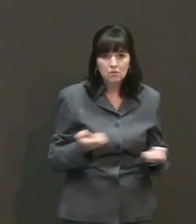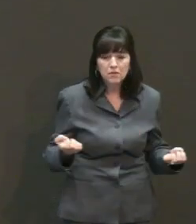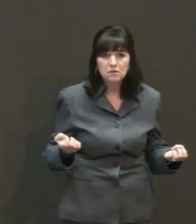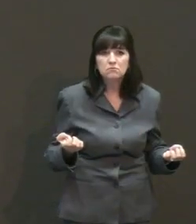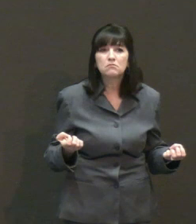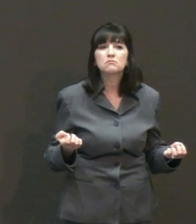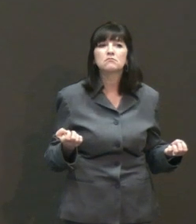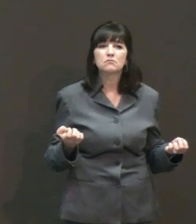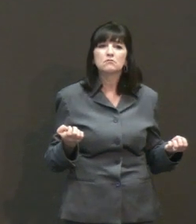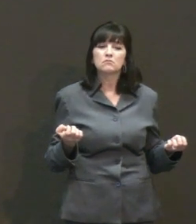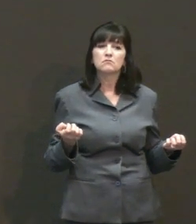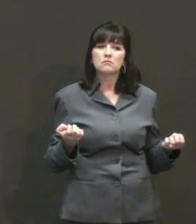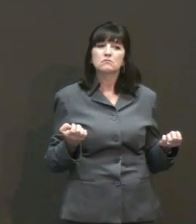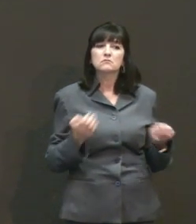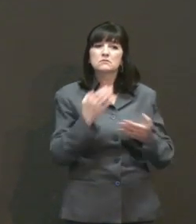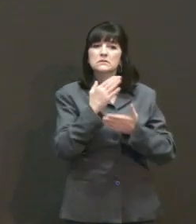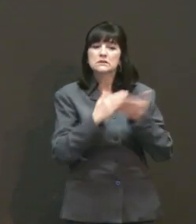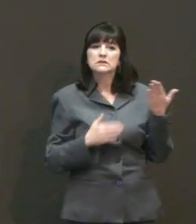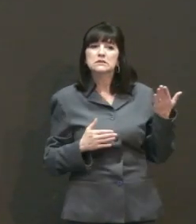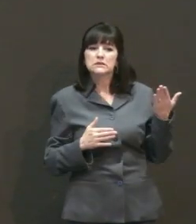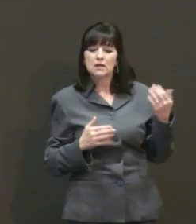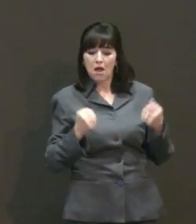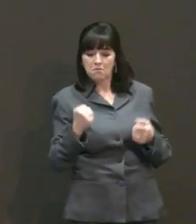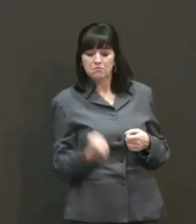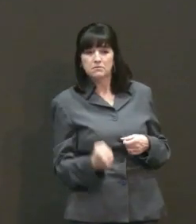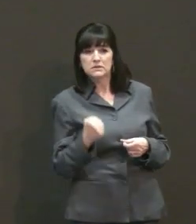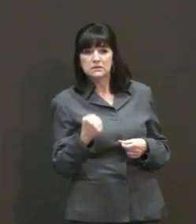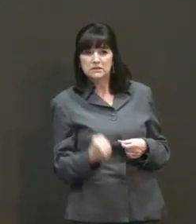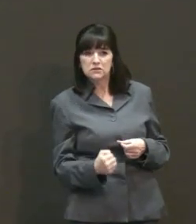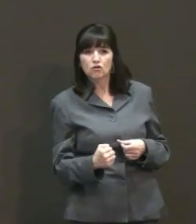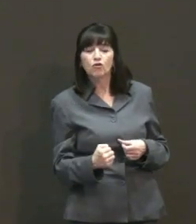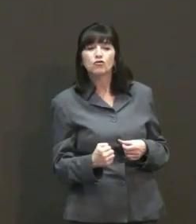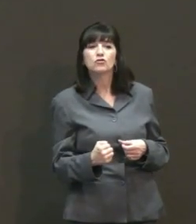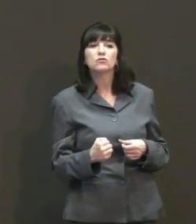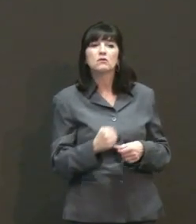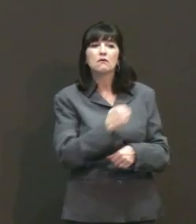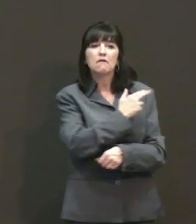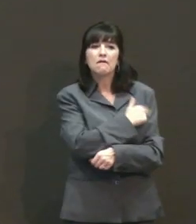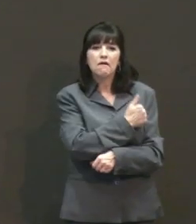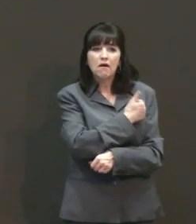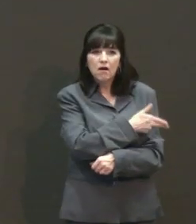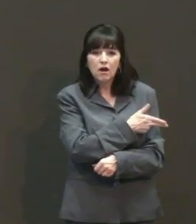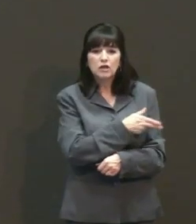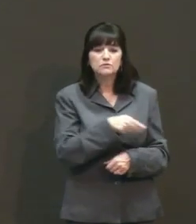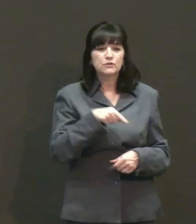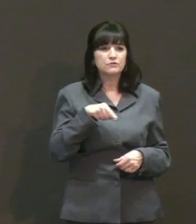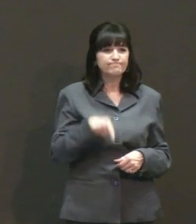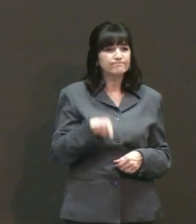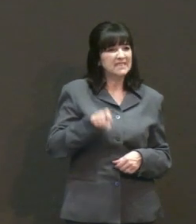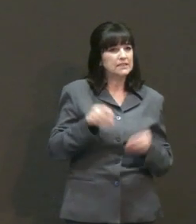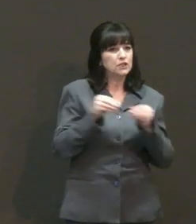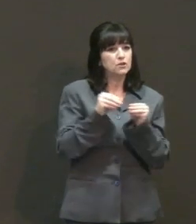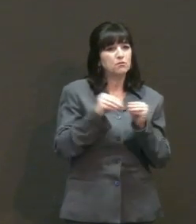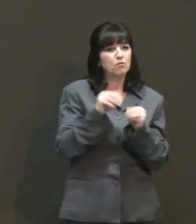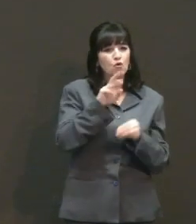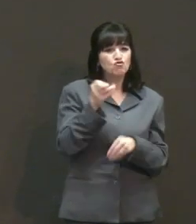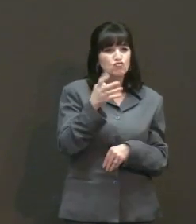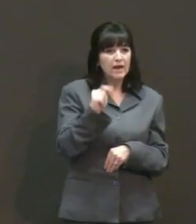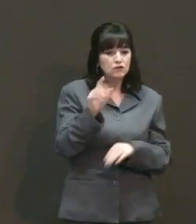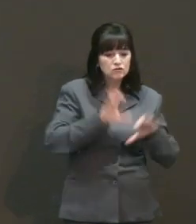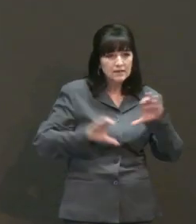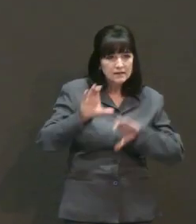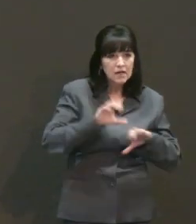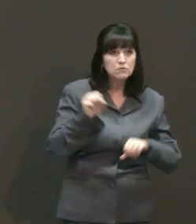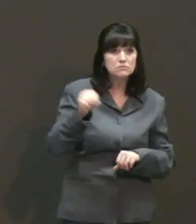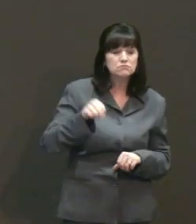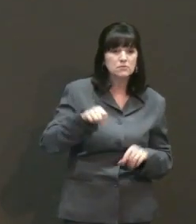particular with some of the downstate hospitals, BB, with a reagent that they don't have as part of their testing kit, we're in pretty good shape,